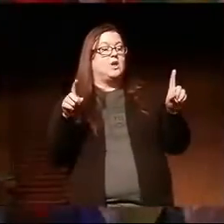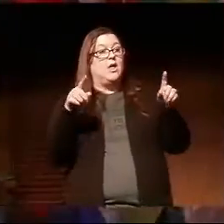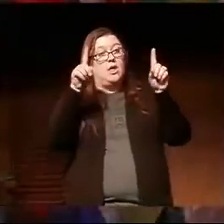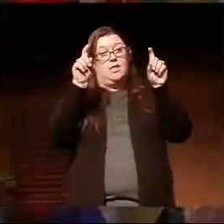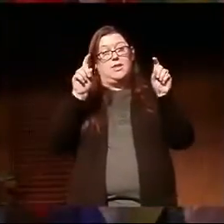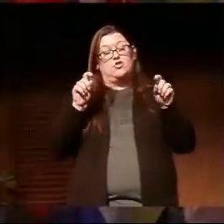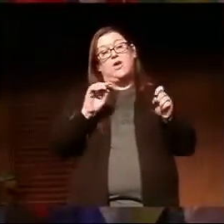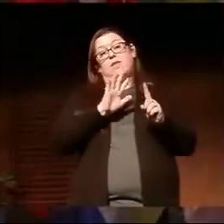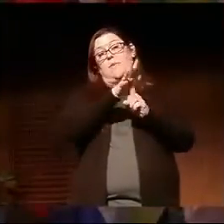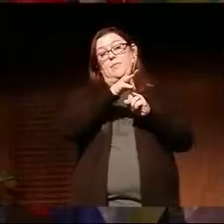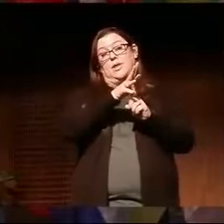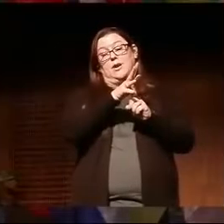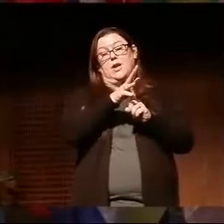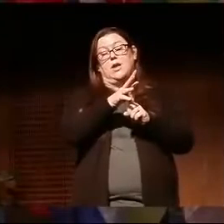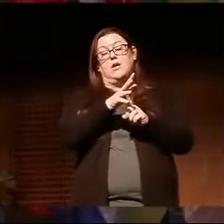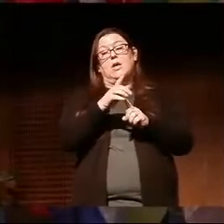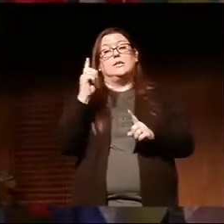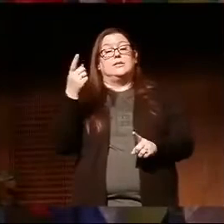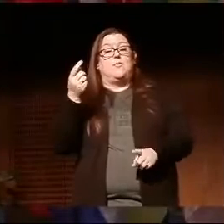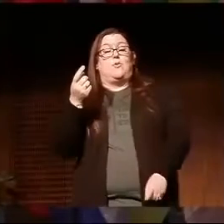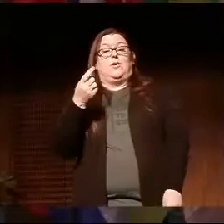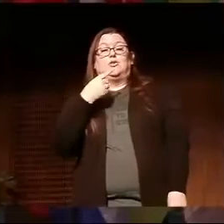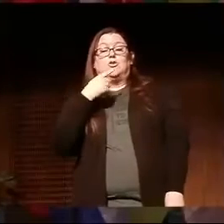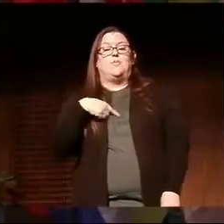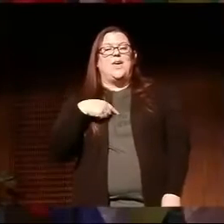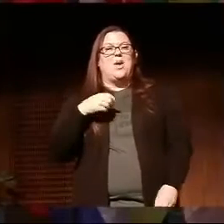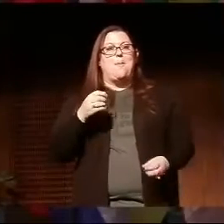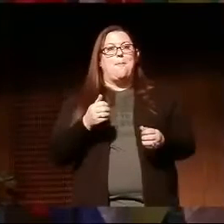is not necessarily better, it's just more.